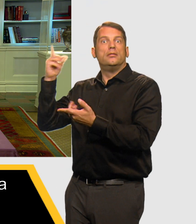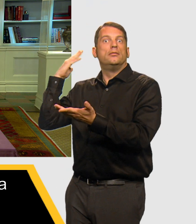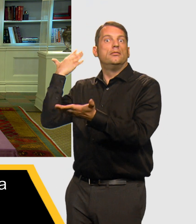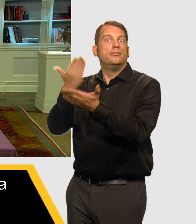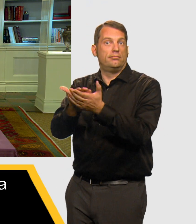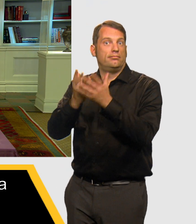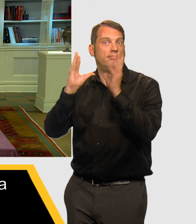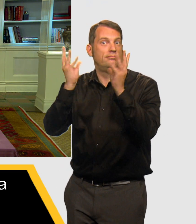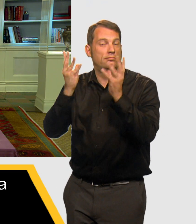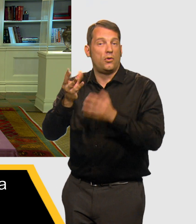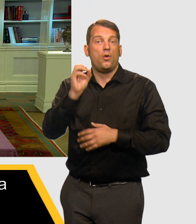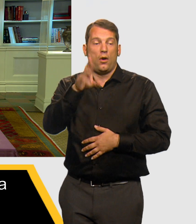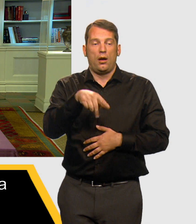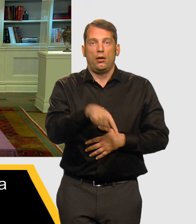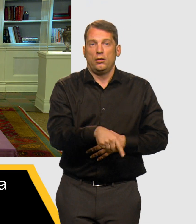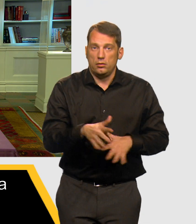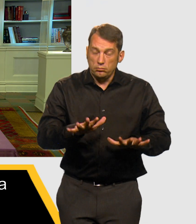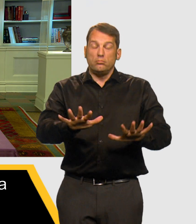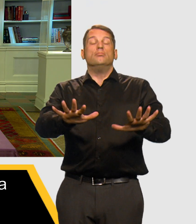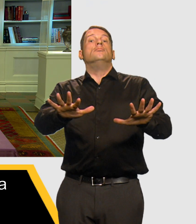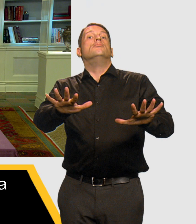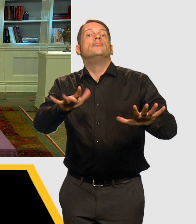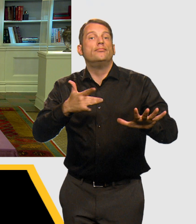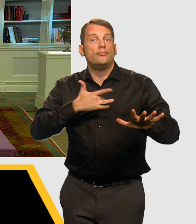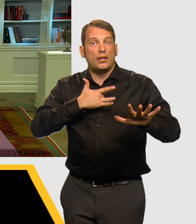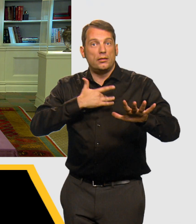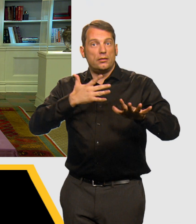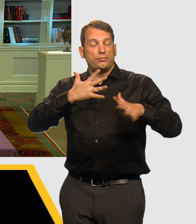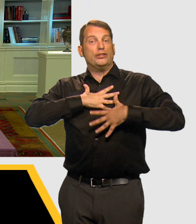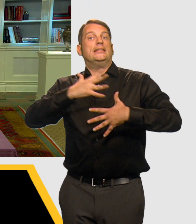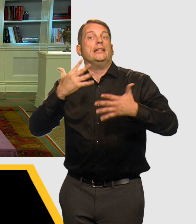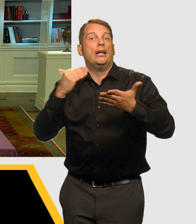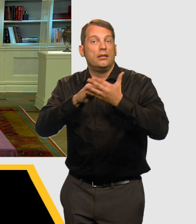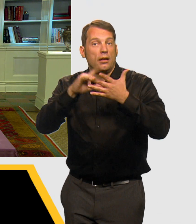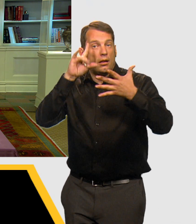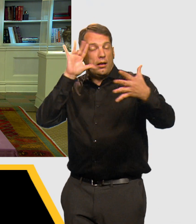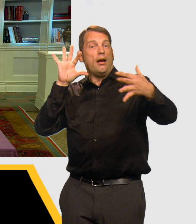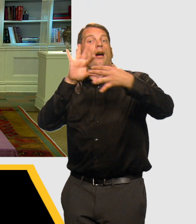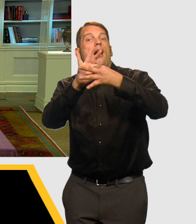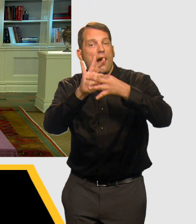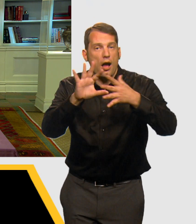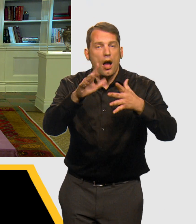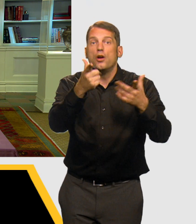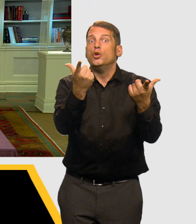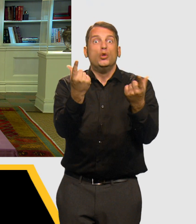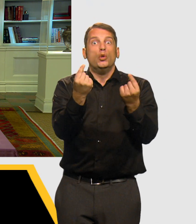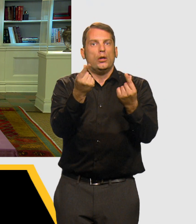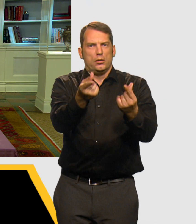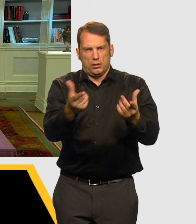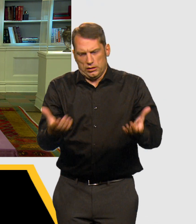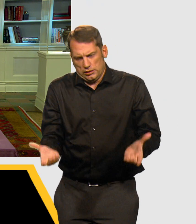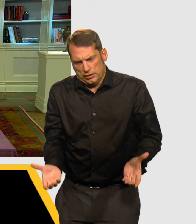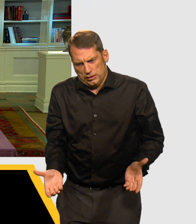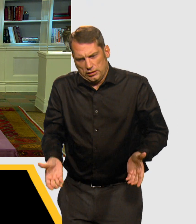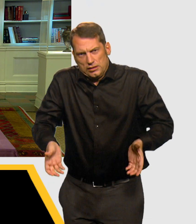minutes until first responders arrive. If the person starts breathing again and regains